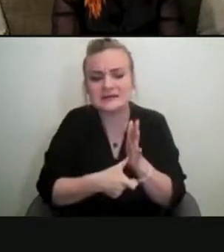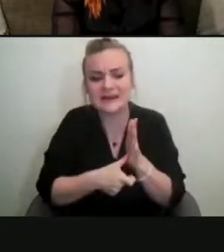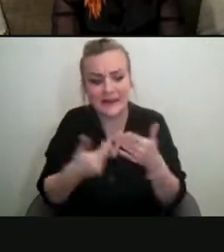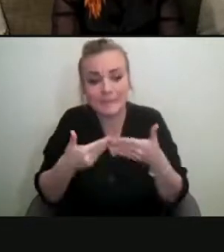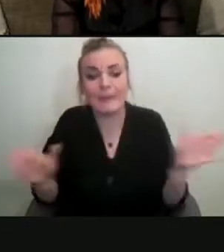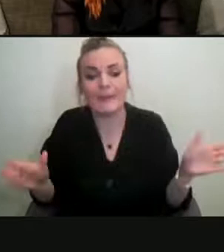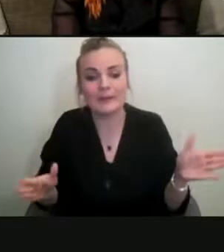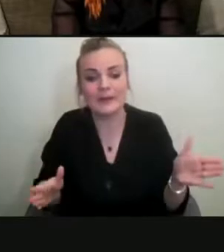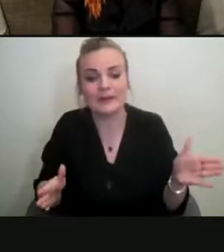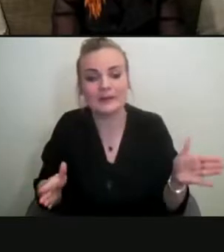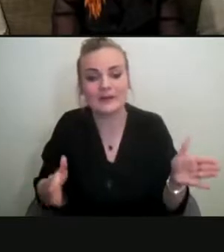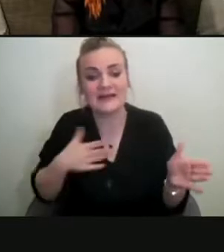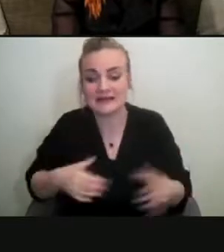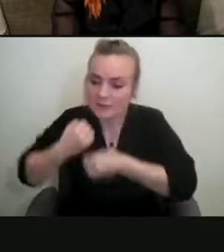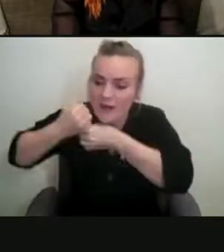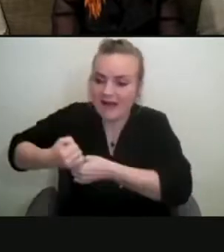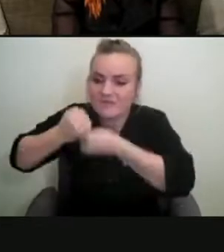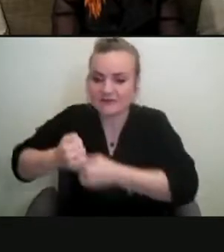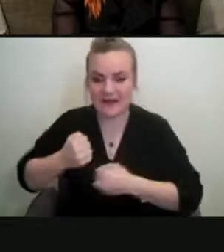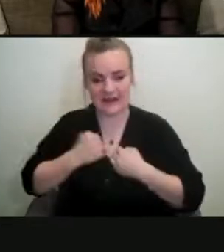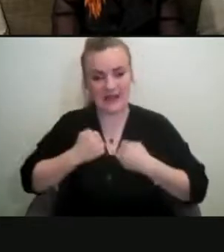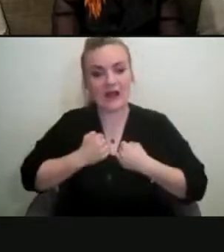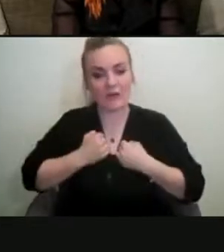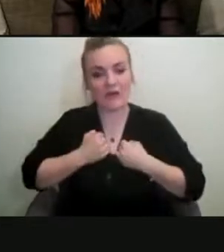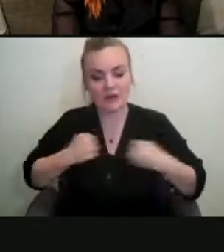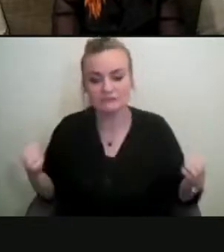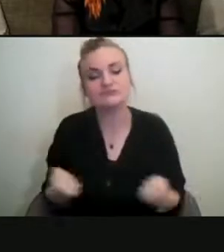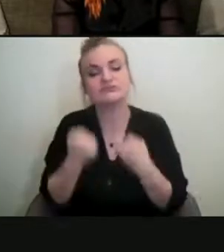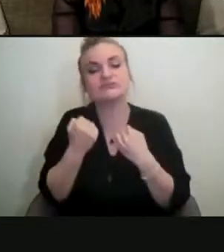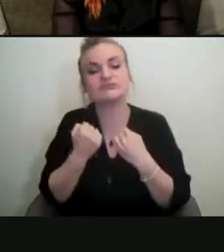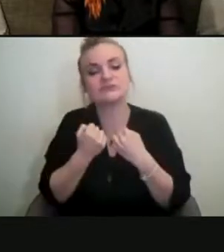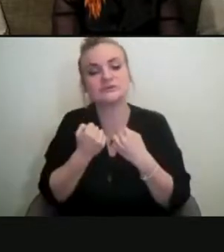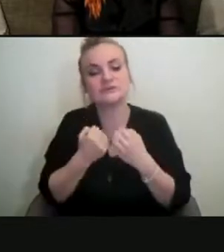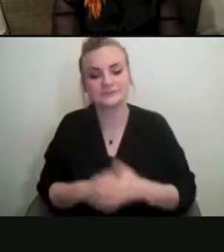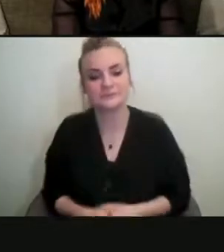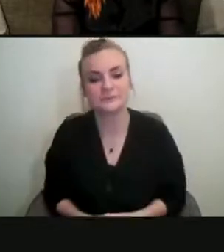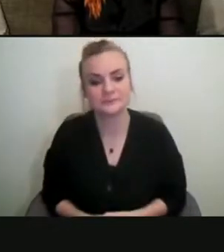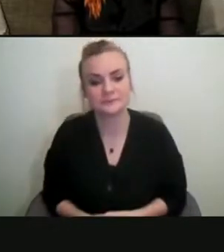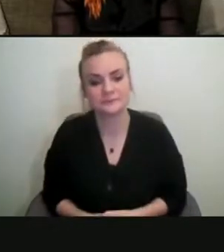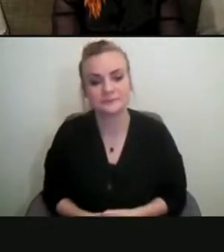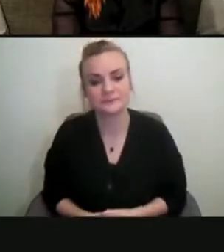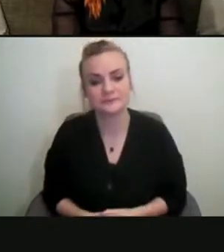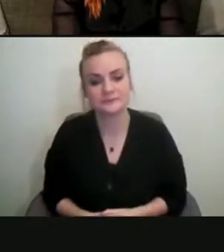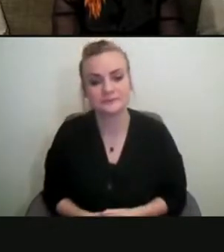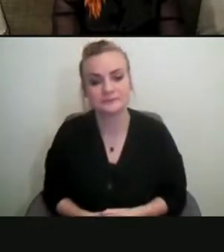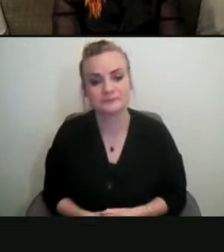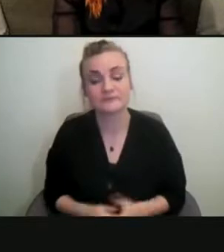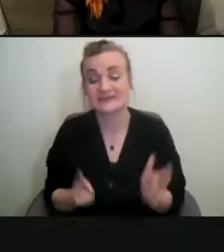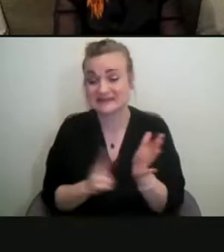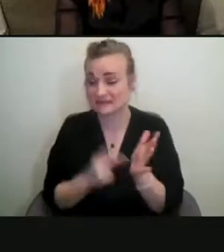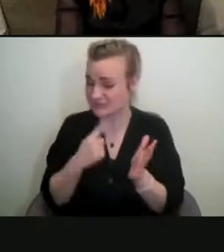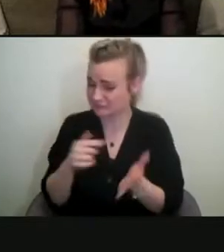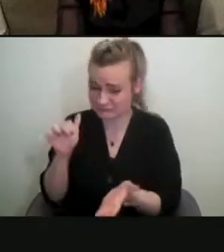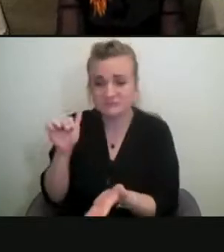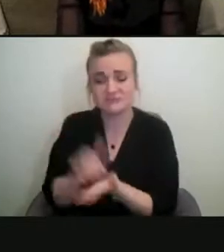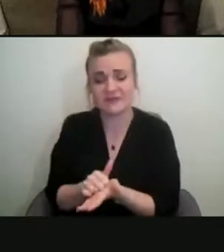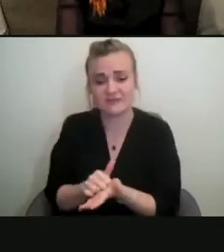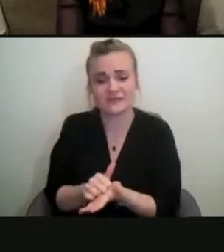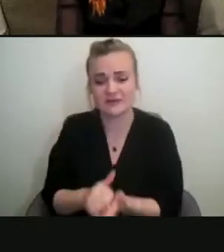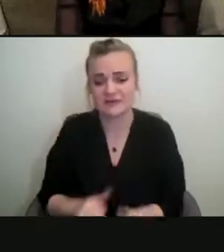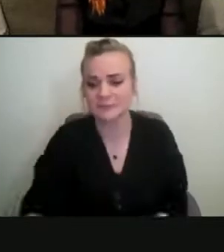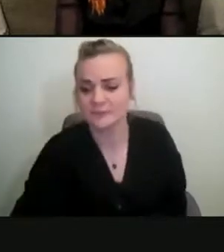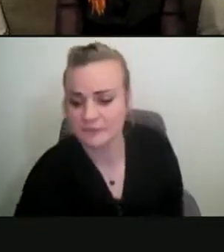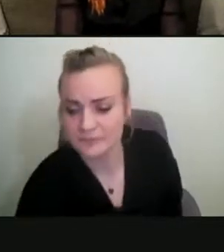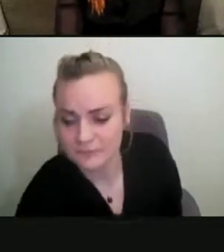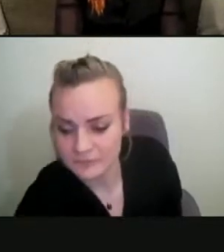we need more advocacy to embody our true strength in the sector. Yeah, definitely. And that's a